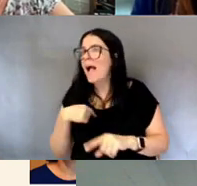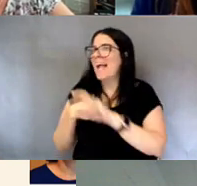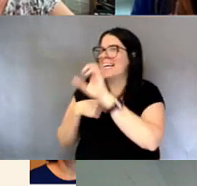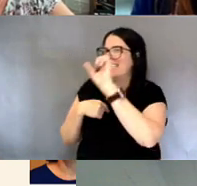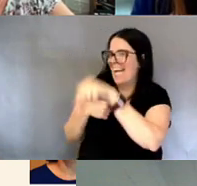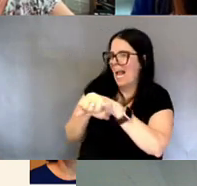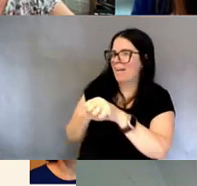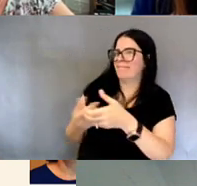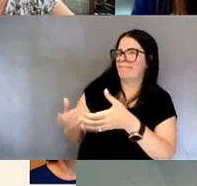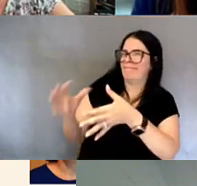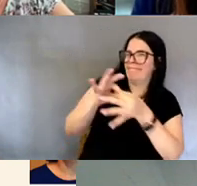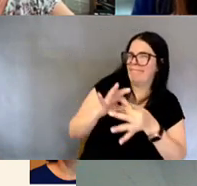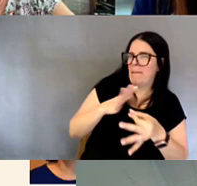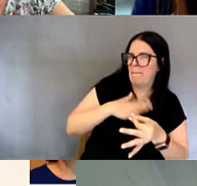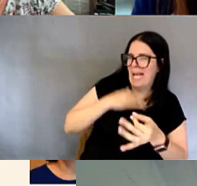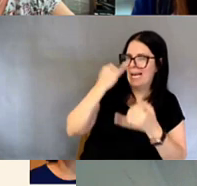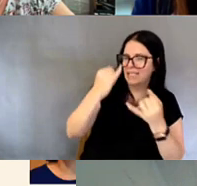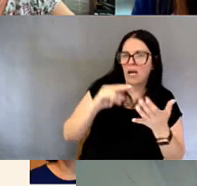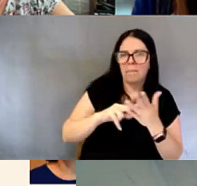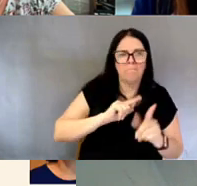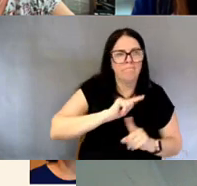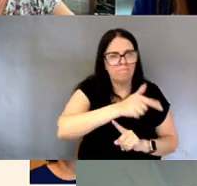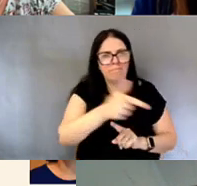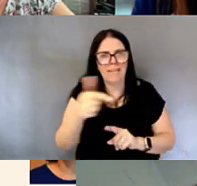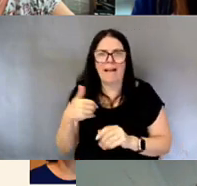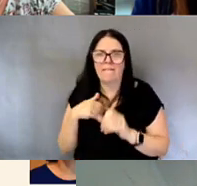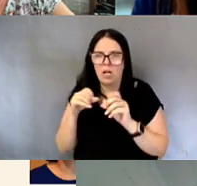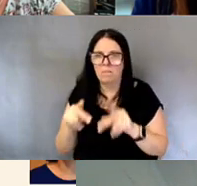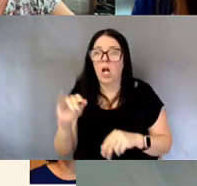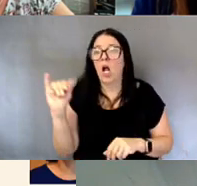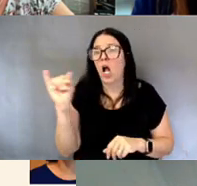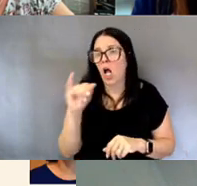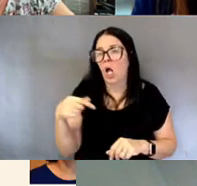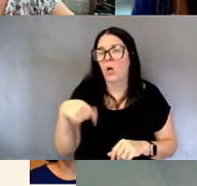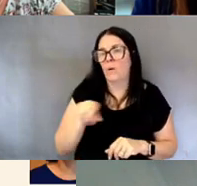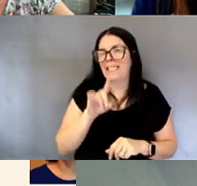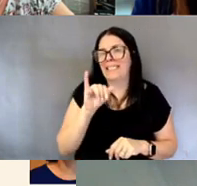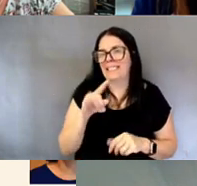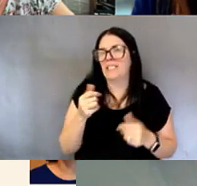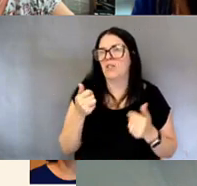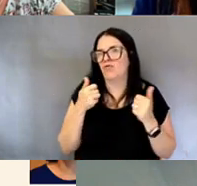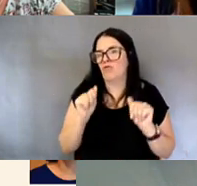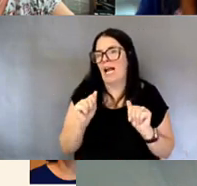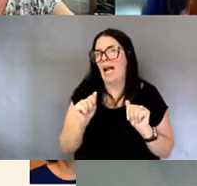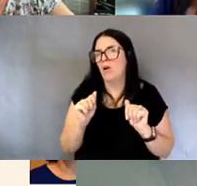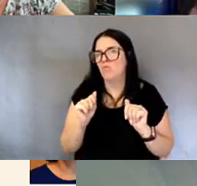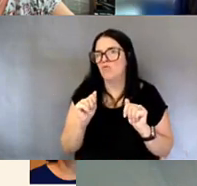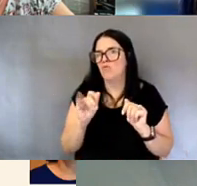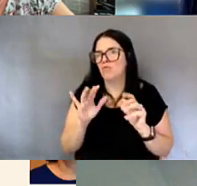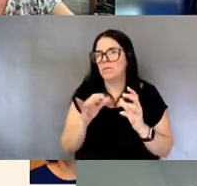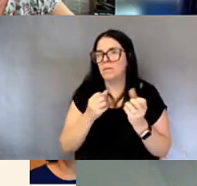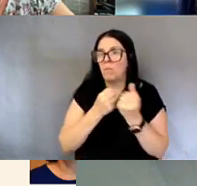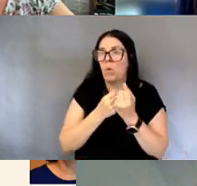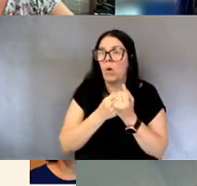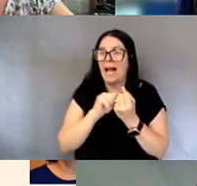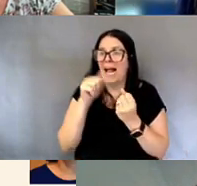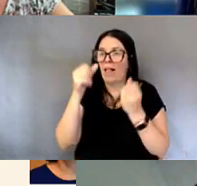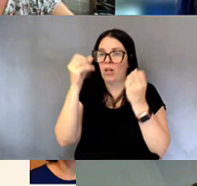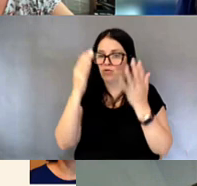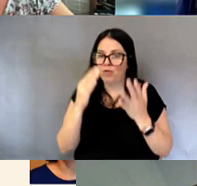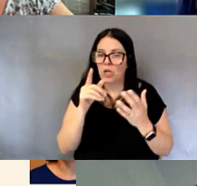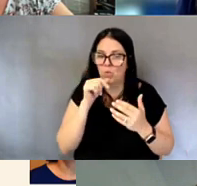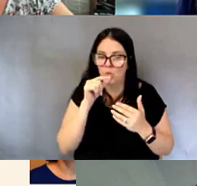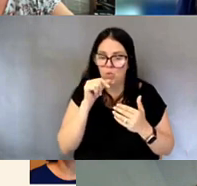order to ensure that everyone's voice is being heard, but to also appeal to different instructors who would be using this as a resource as